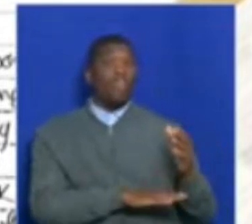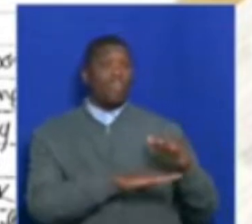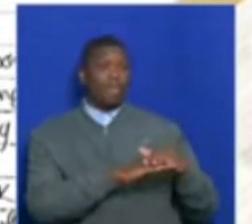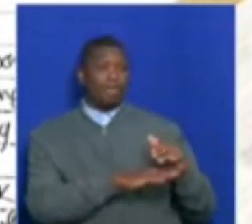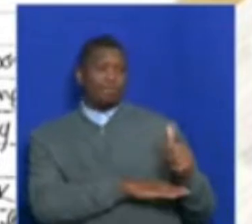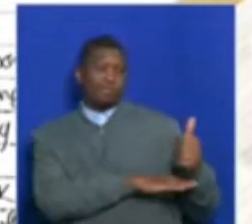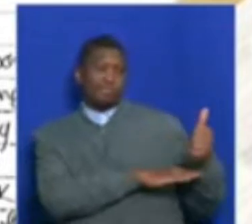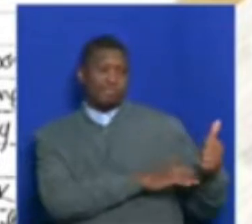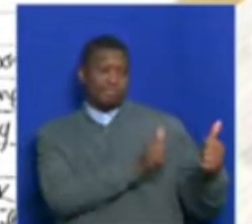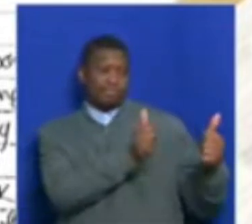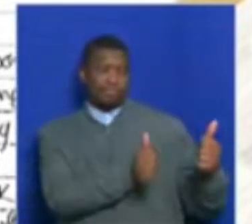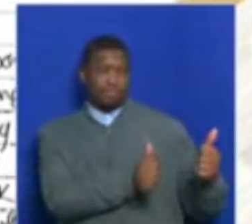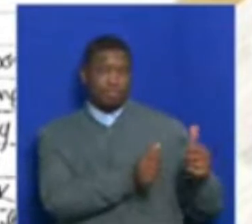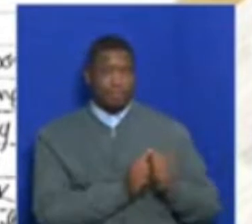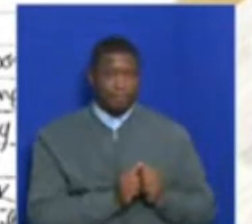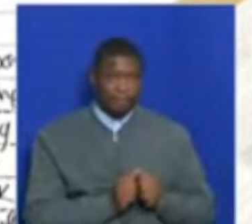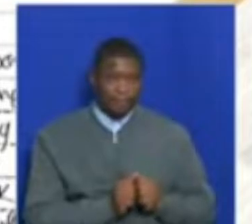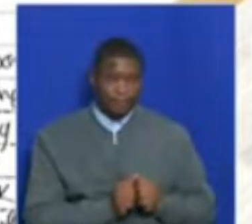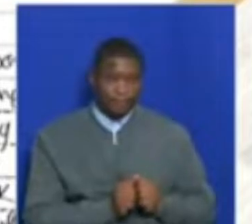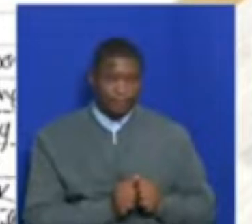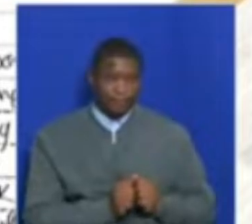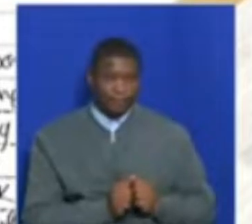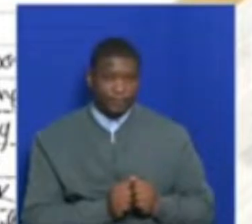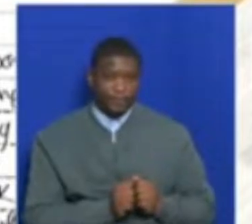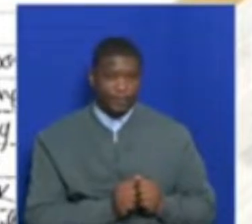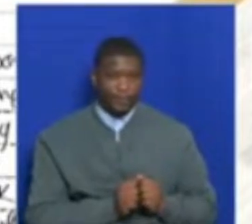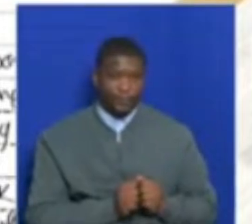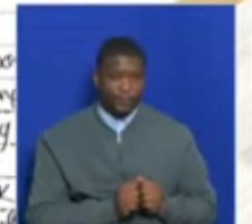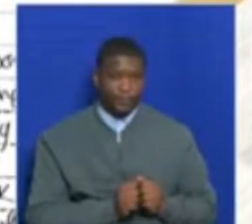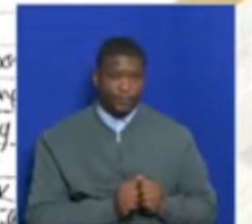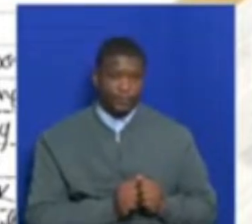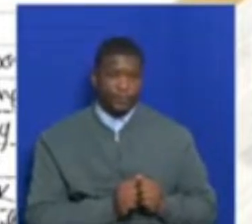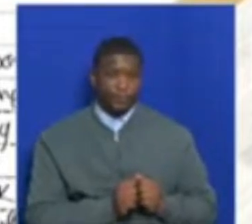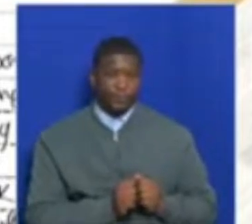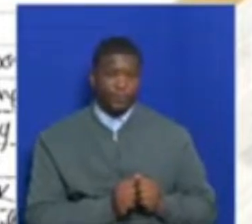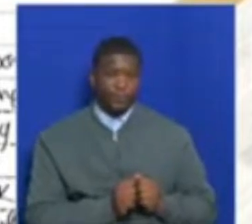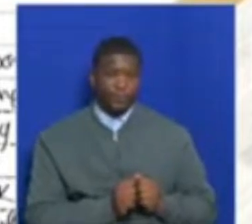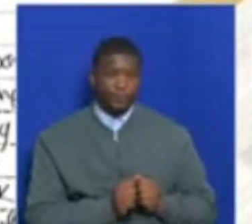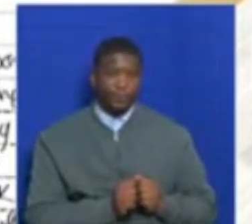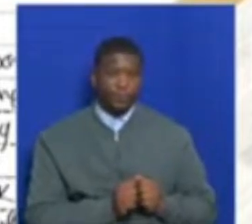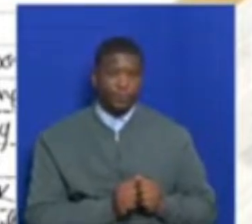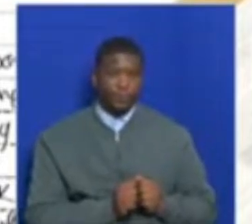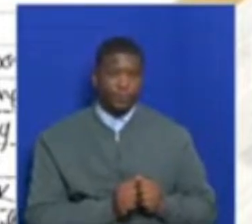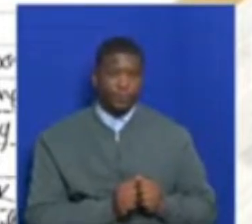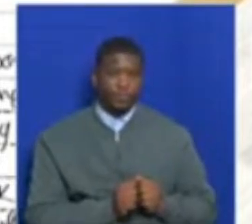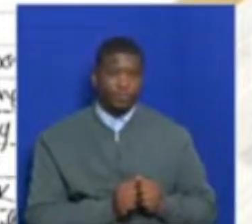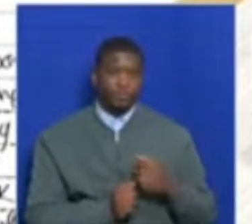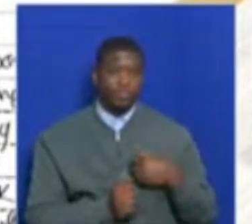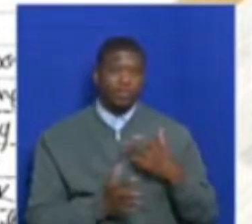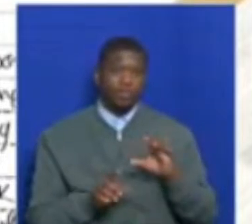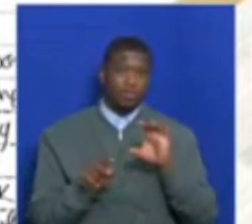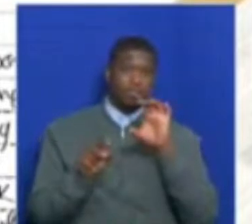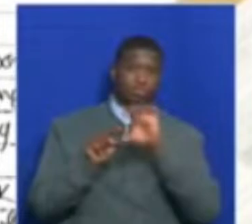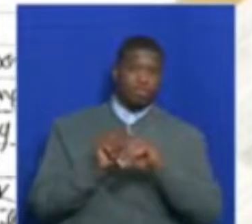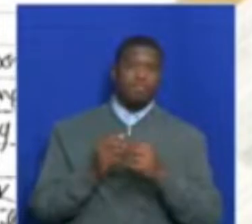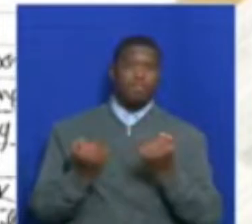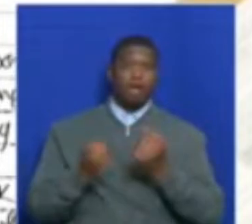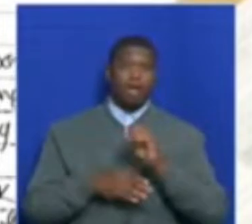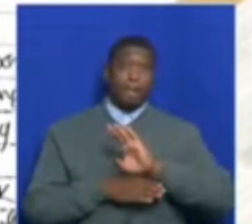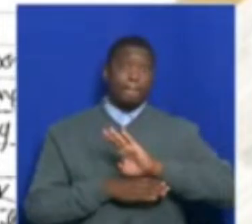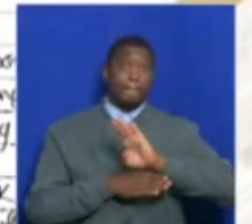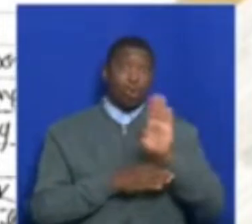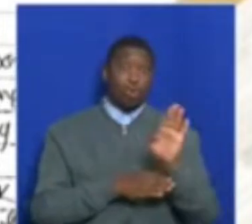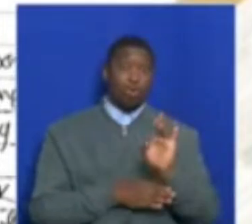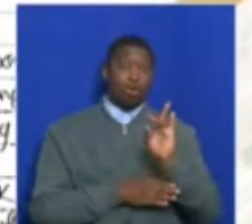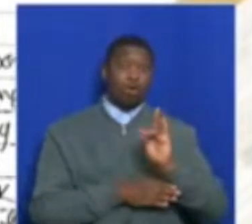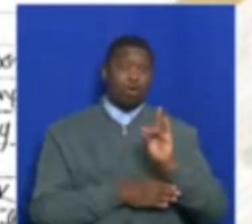Commissioner? On the passenger seat. Yeah, on the passenger seat, I noticed a blue Hyundai vehicle that came behind